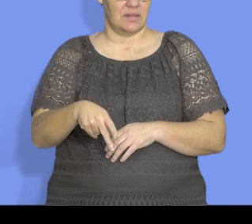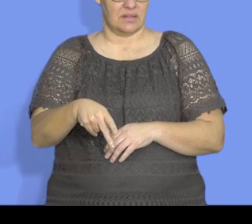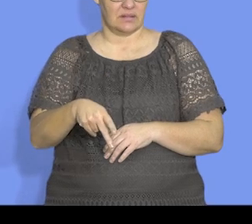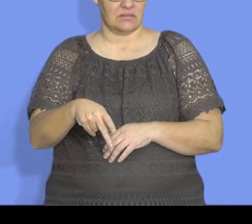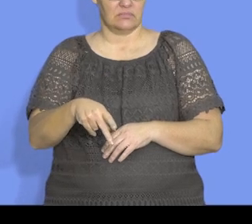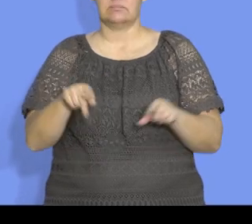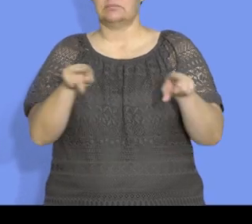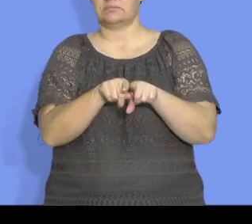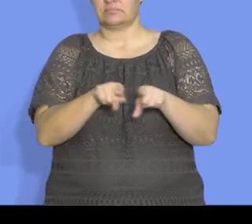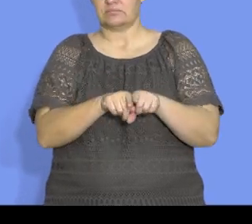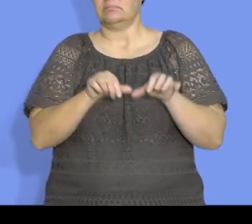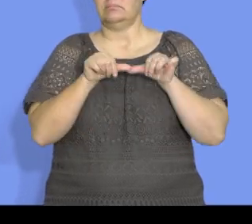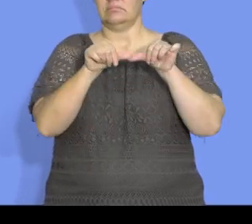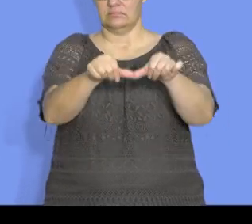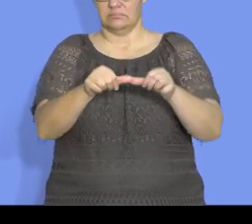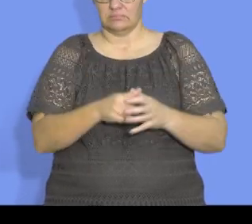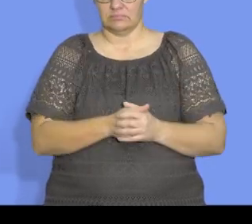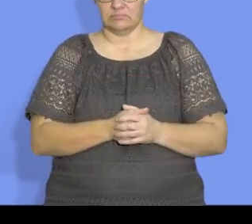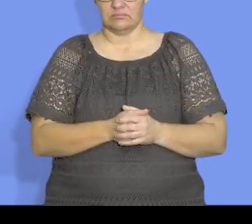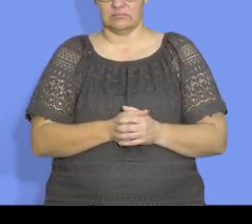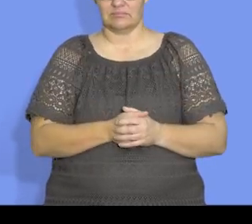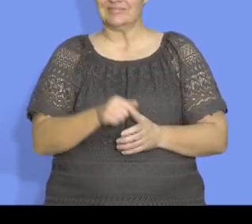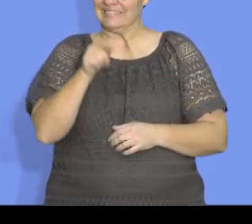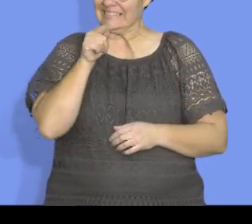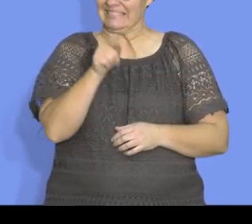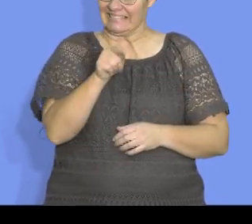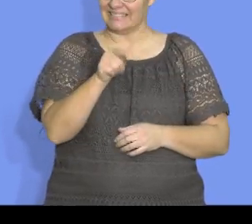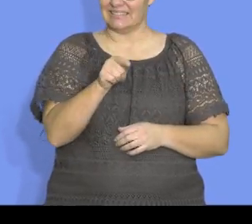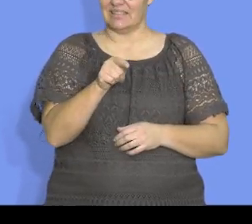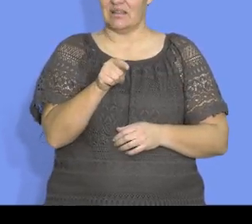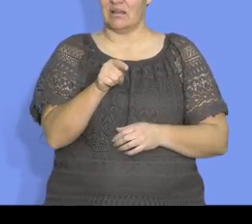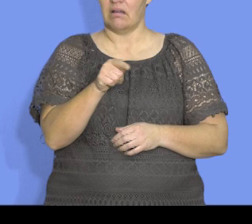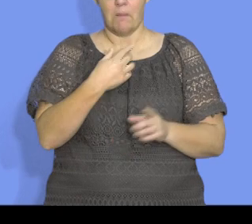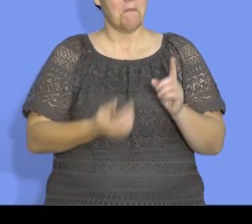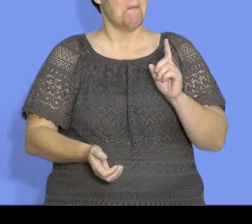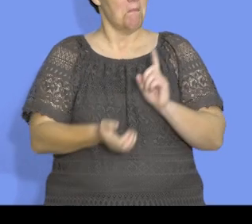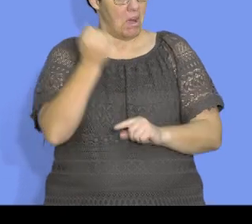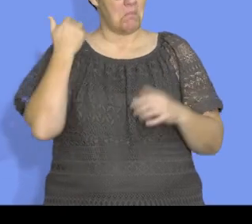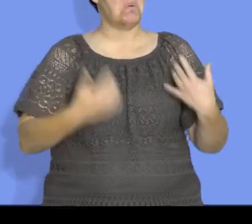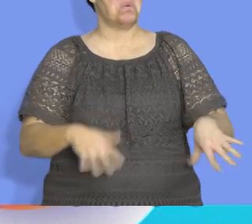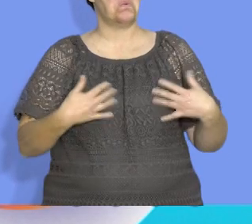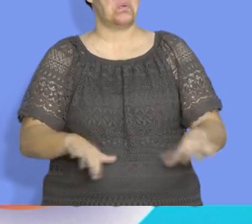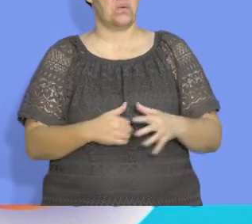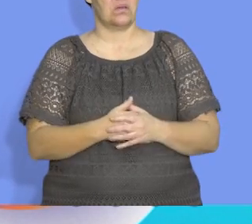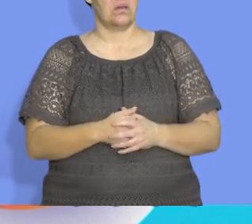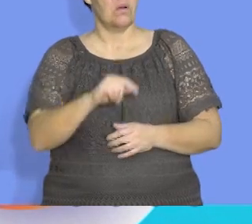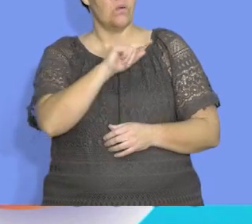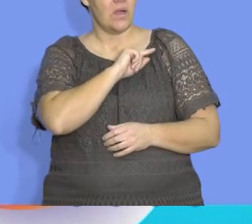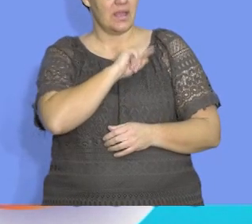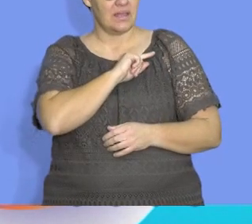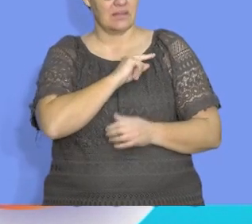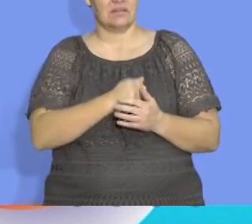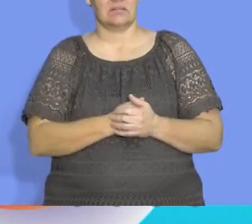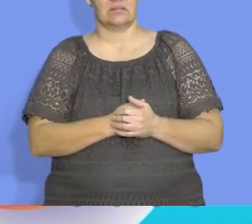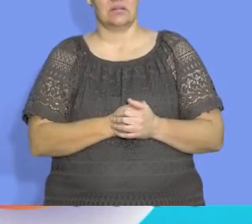P is equal to a constant. Guys, that's quite a discovery for us, because now we can